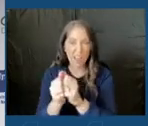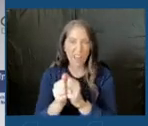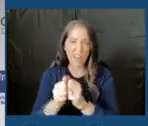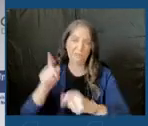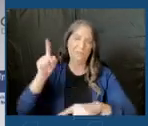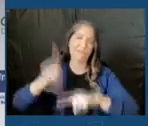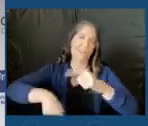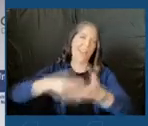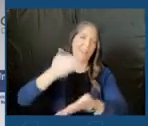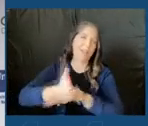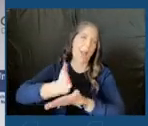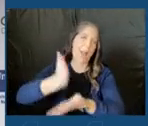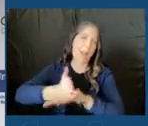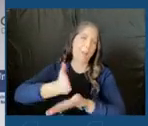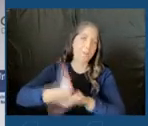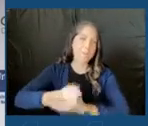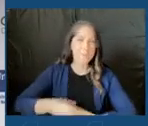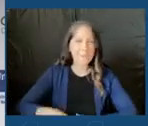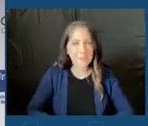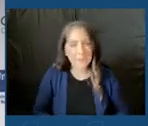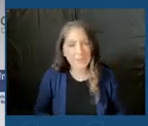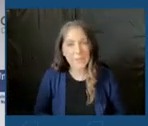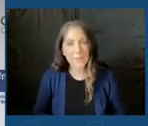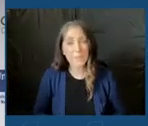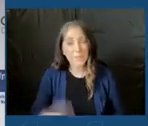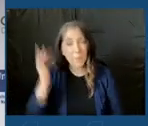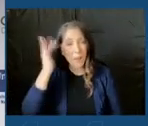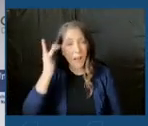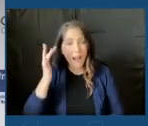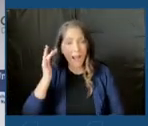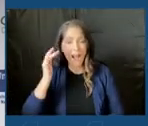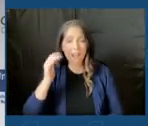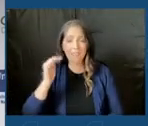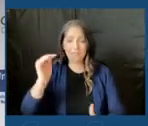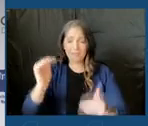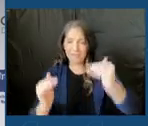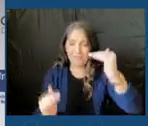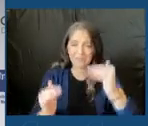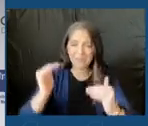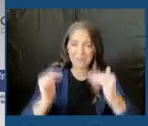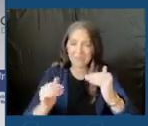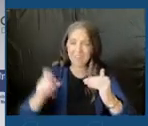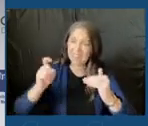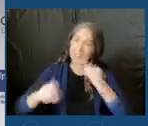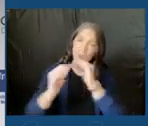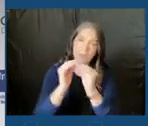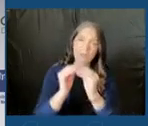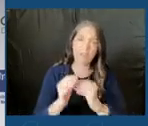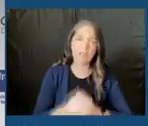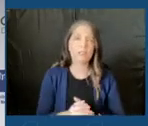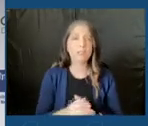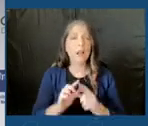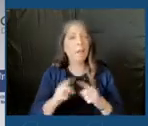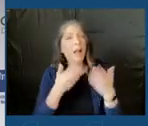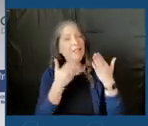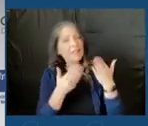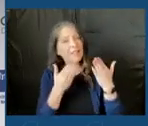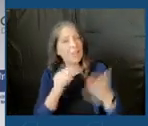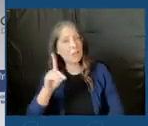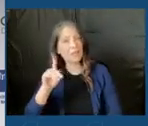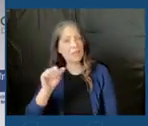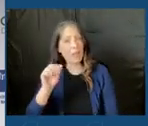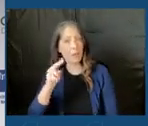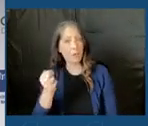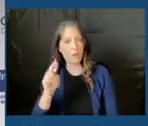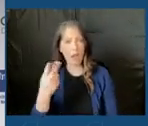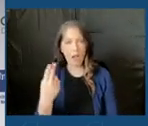so much injustice in this world that needs to be righted. But I thank people like Deborah, who way before it was a